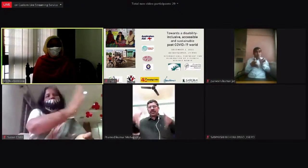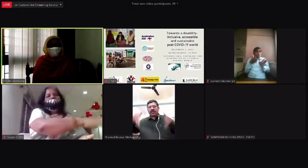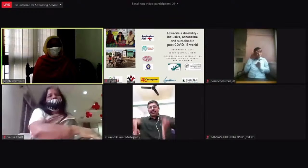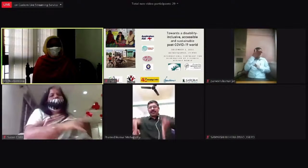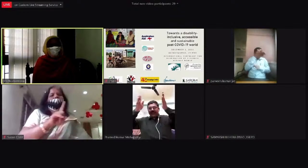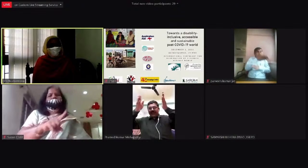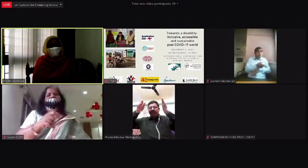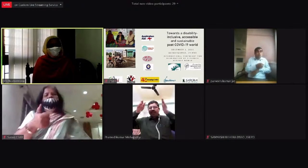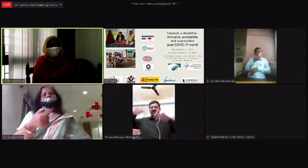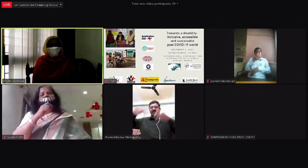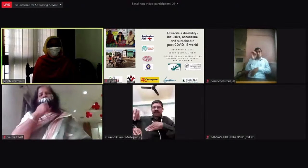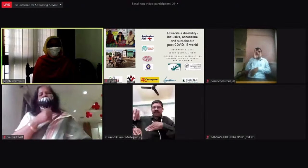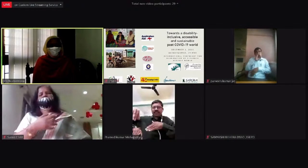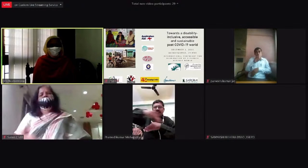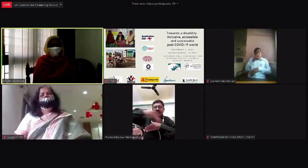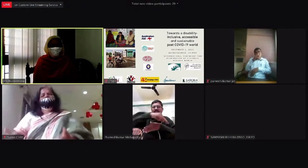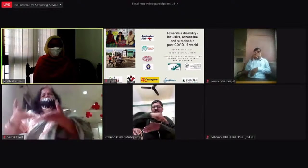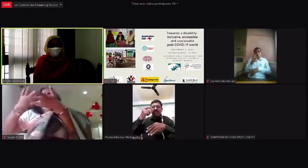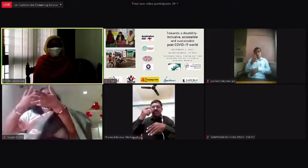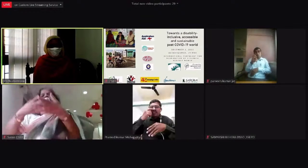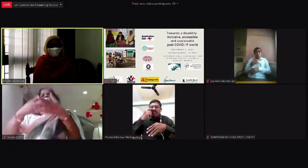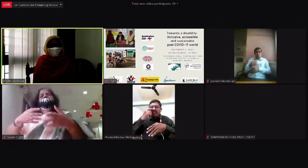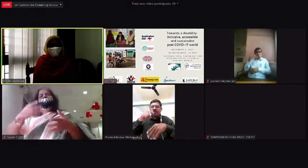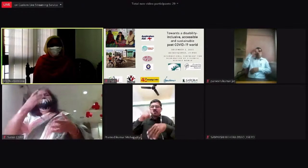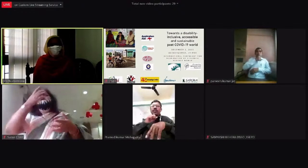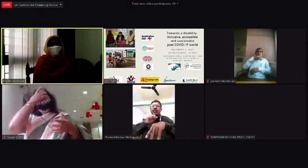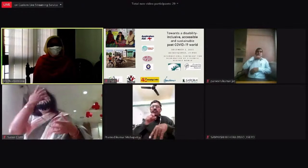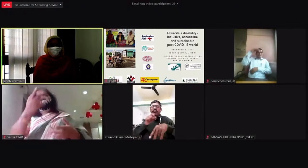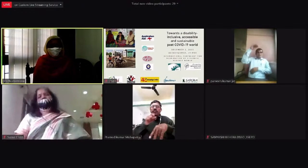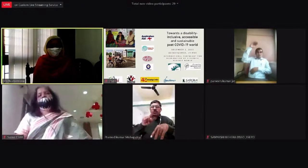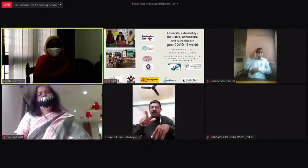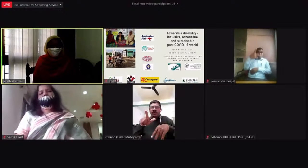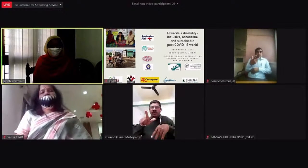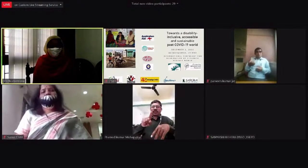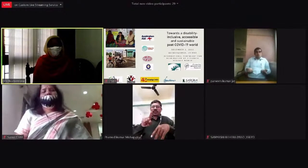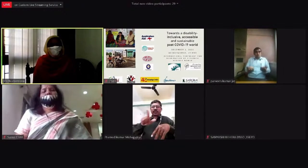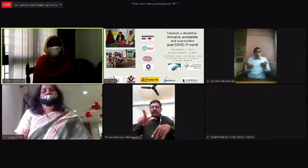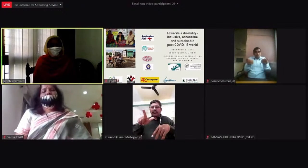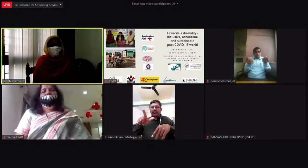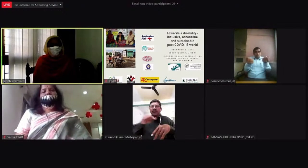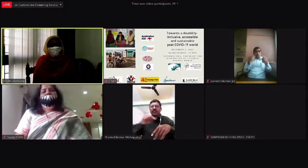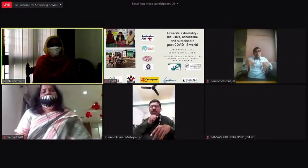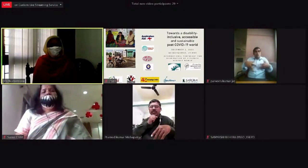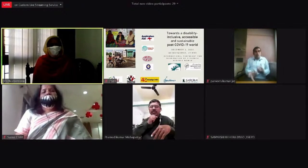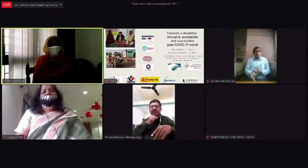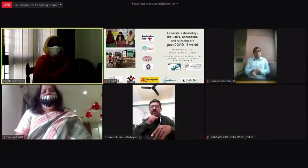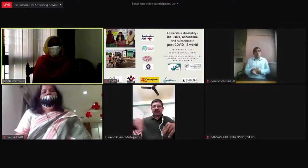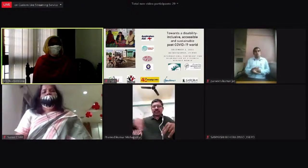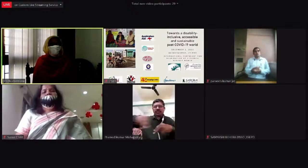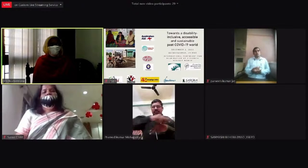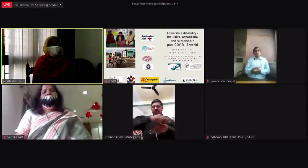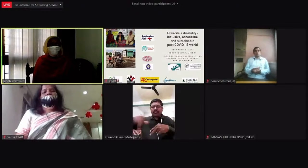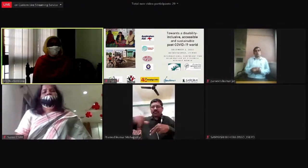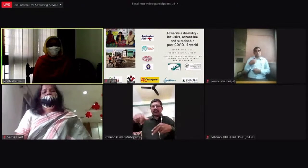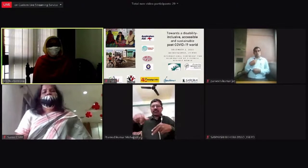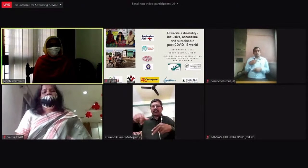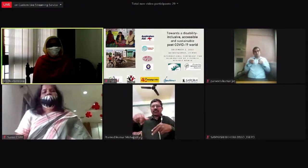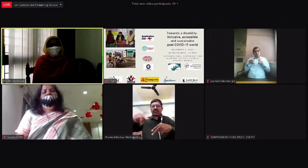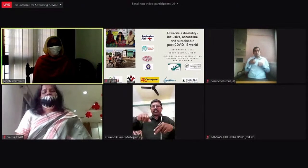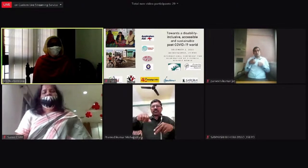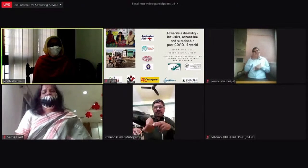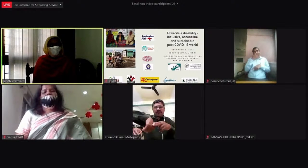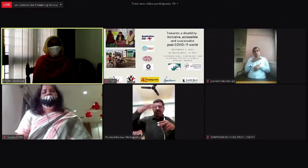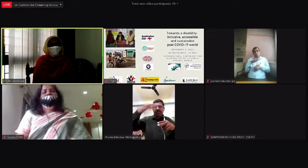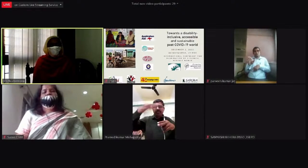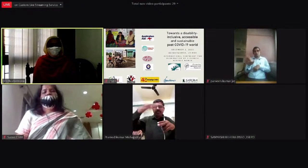can't, he's 14 to 17 years, I am not in a position to carry him and help him cross the road and go to a public toilet.